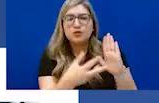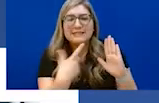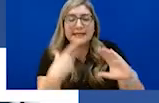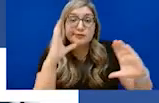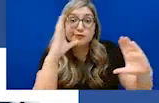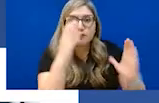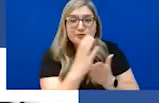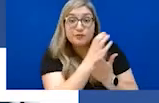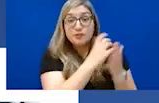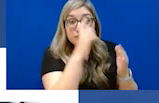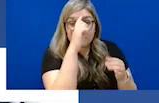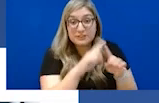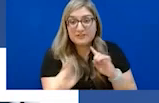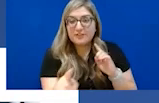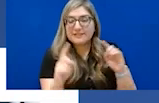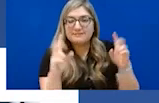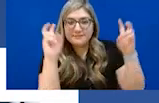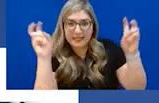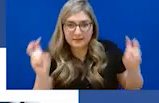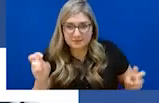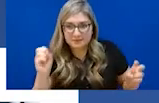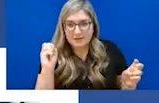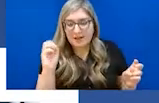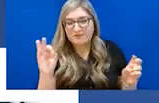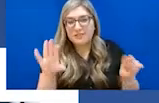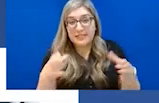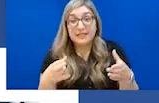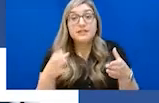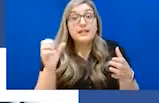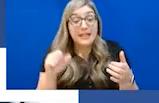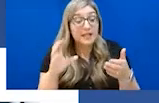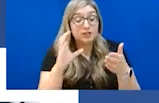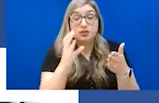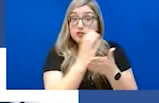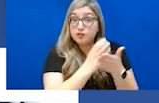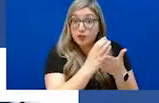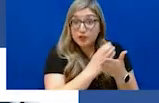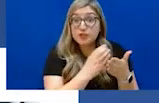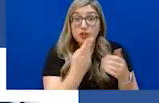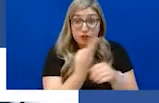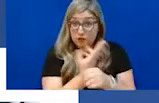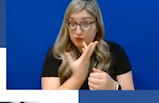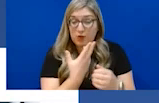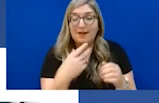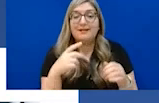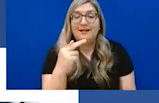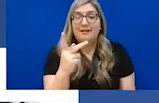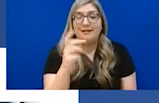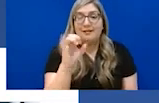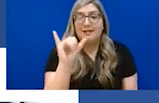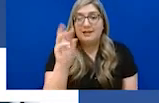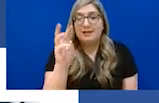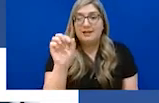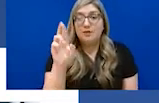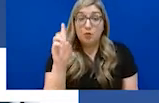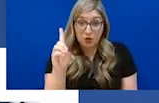keyword and by subject. Those were added in the last 2 years because people would go in and search for their own classes and